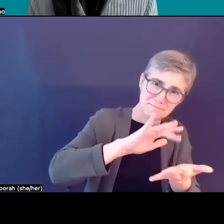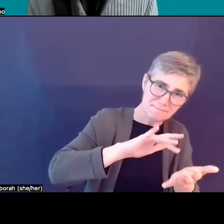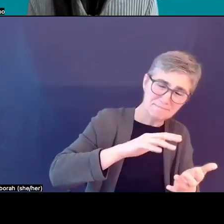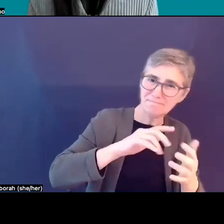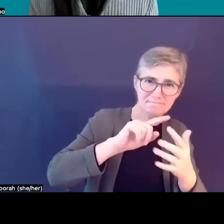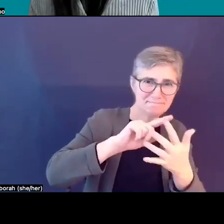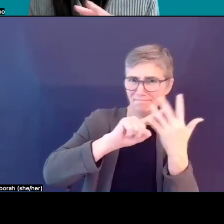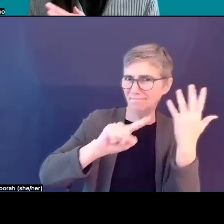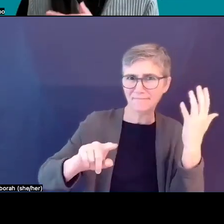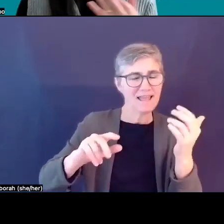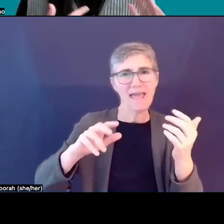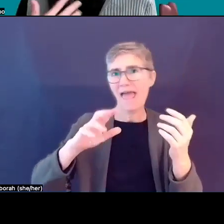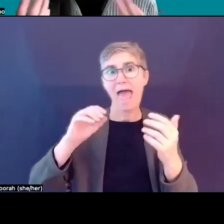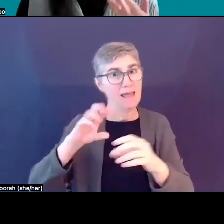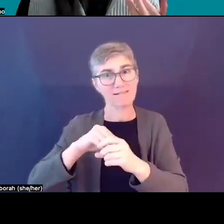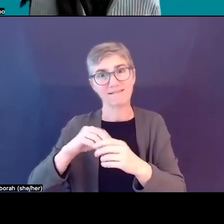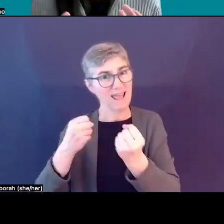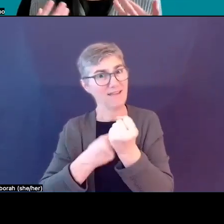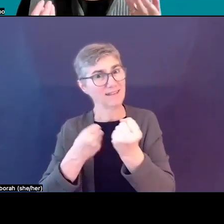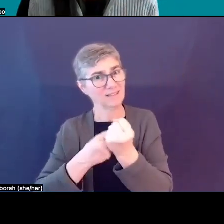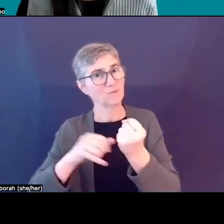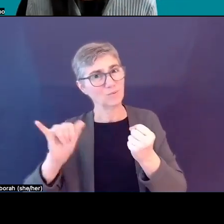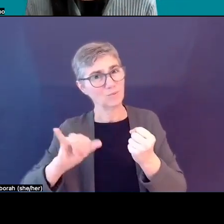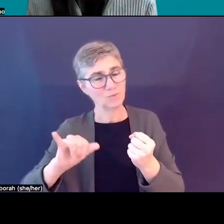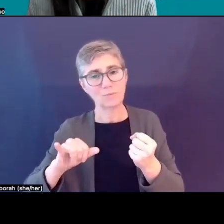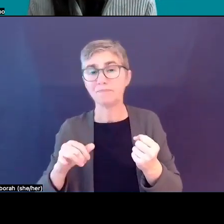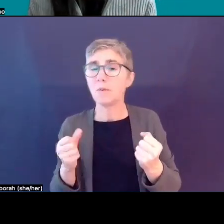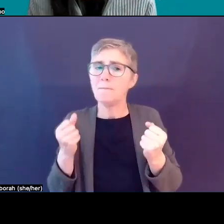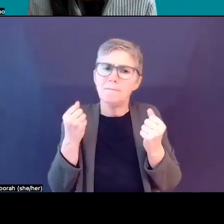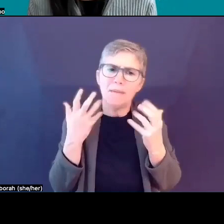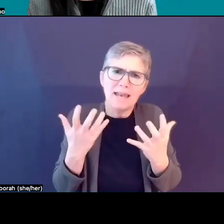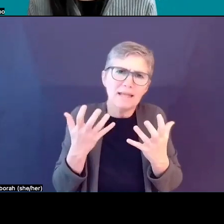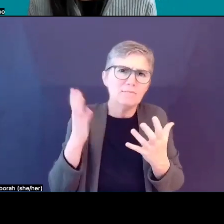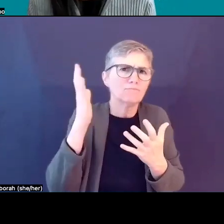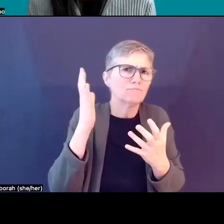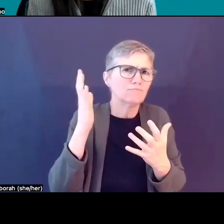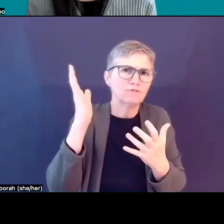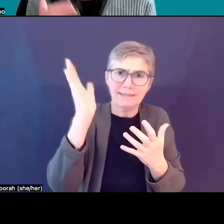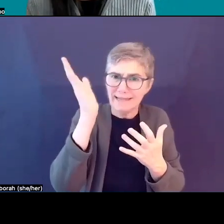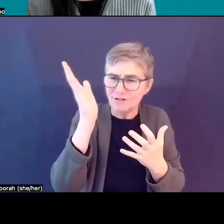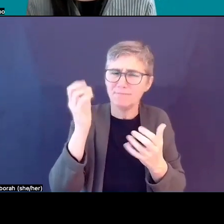well. And through many presentations and discussions over the year, we've